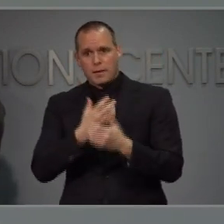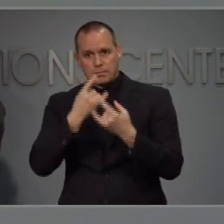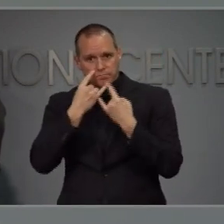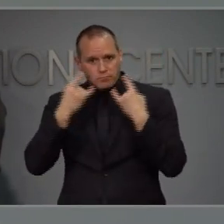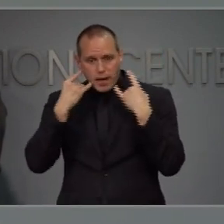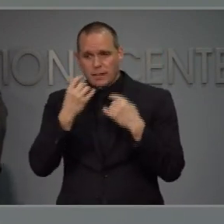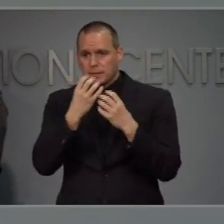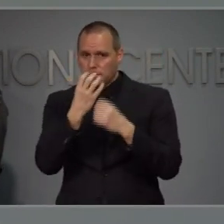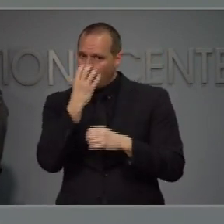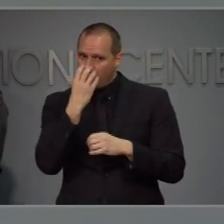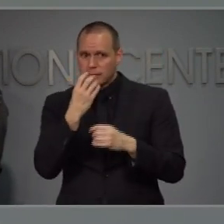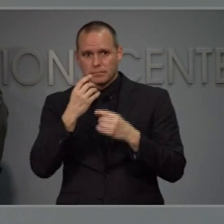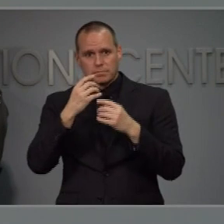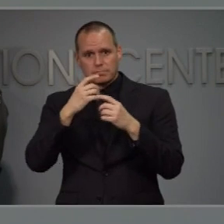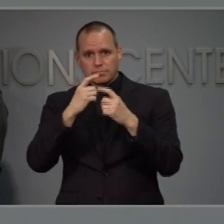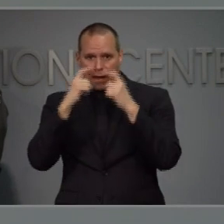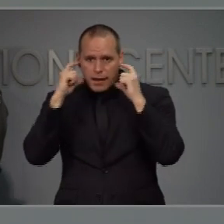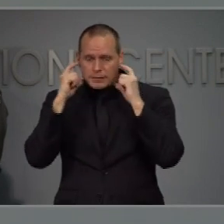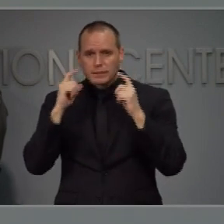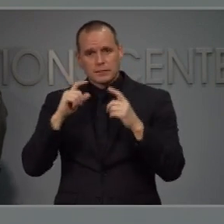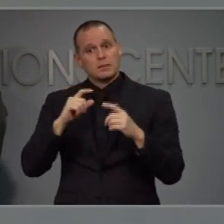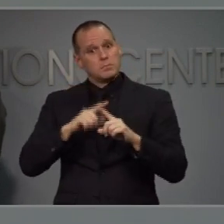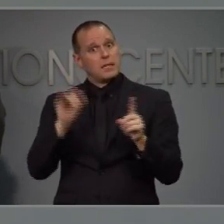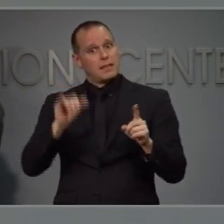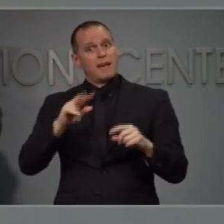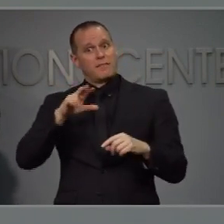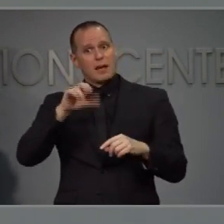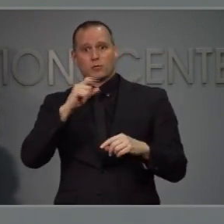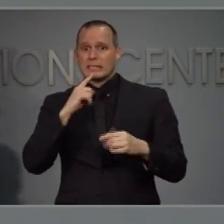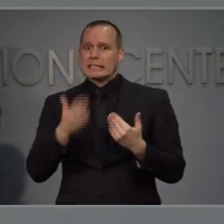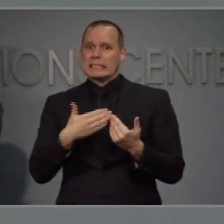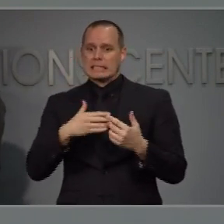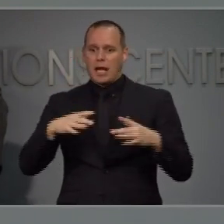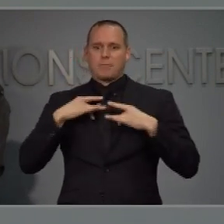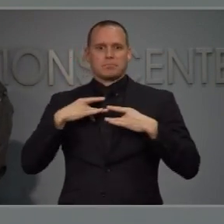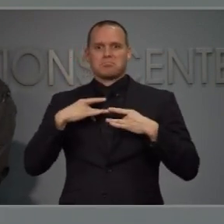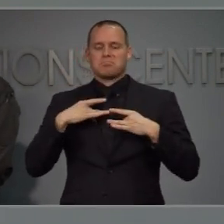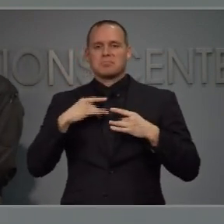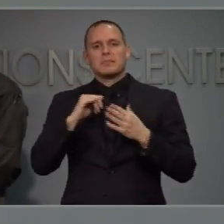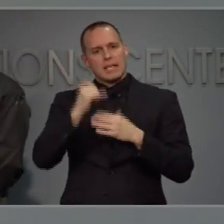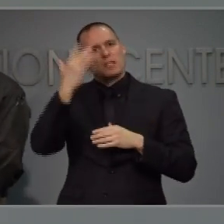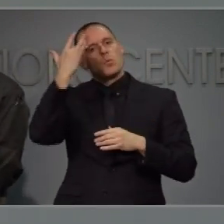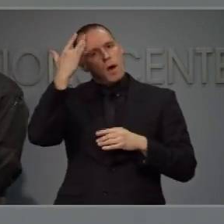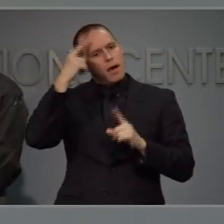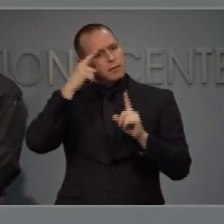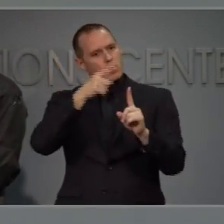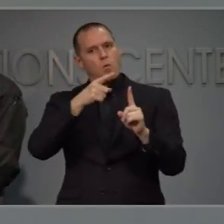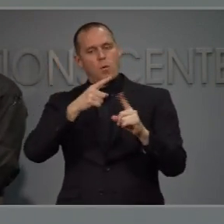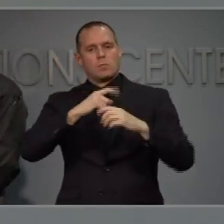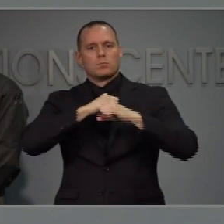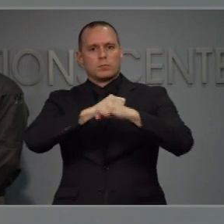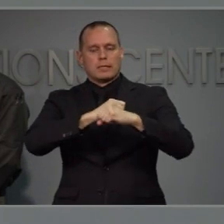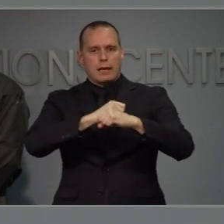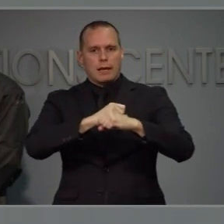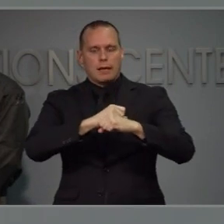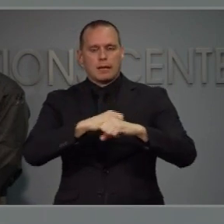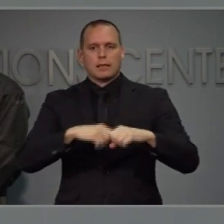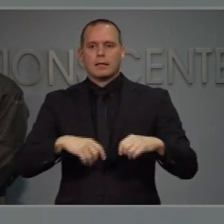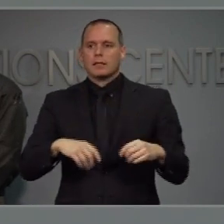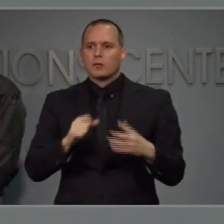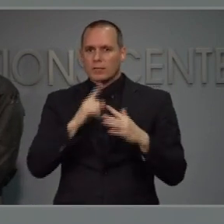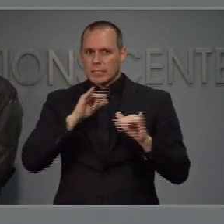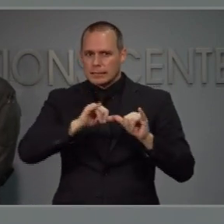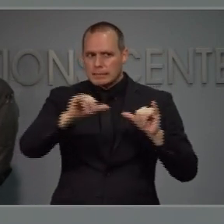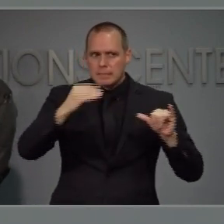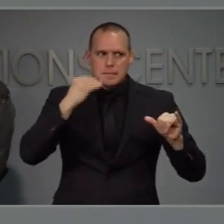is very contagious, and it's why we've been doing the hard work we have. And we continue to make sure that we are tracking